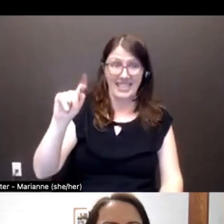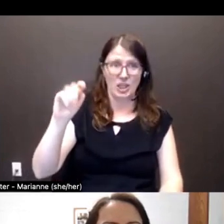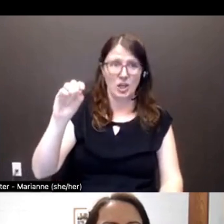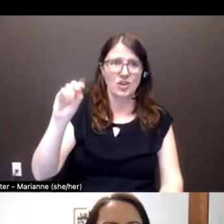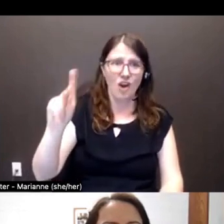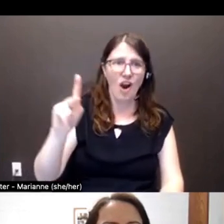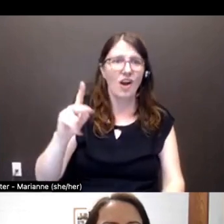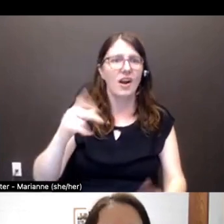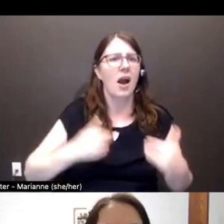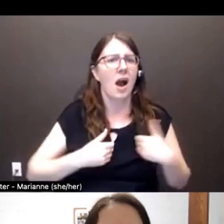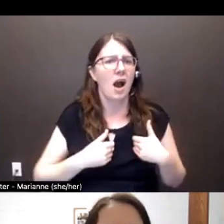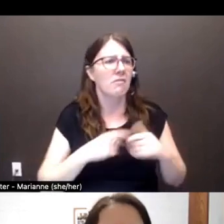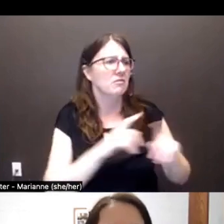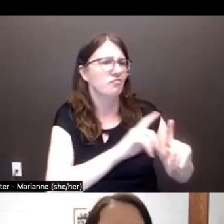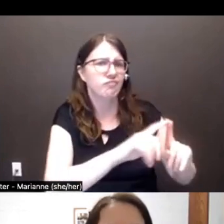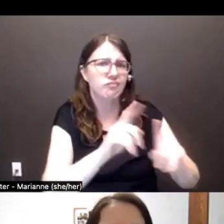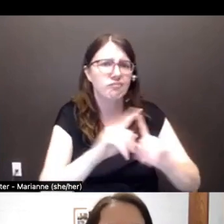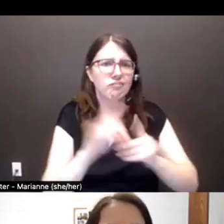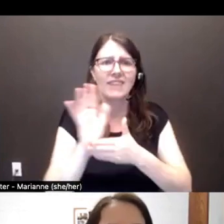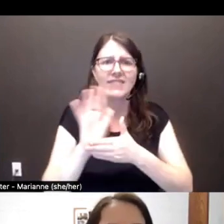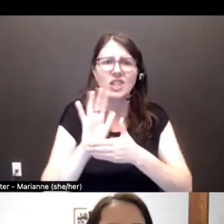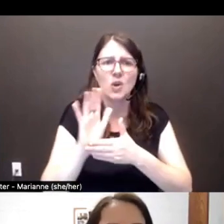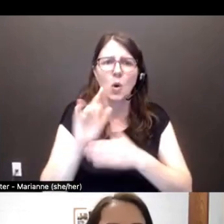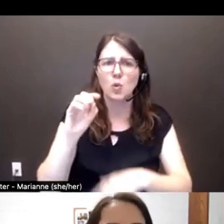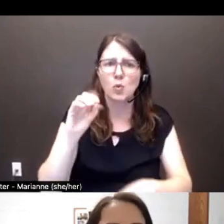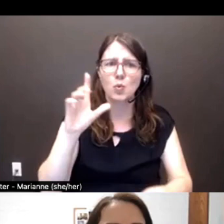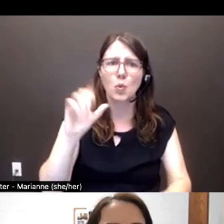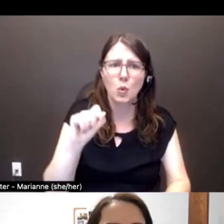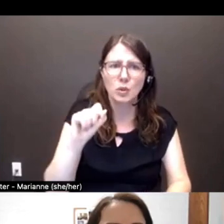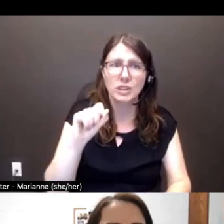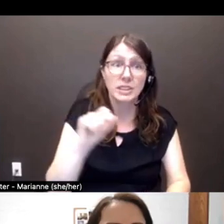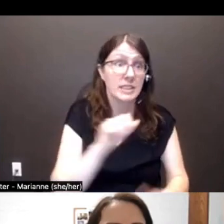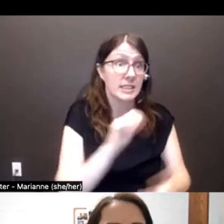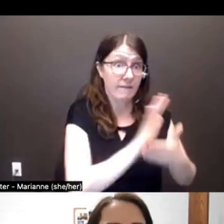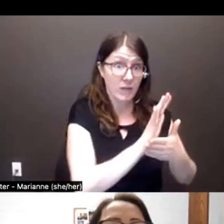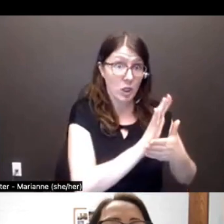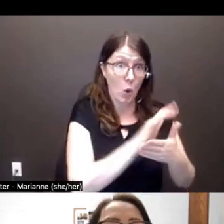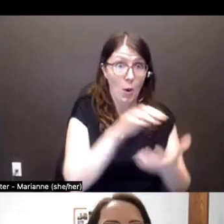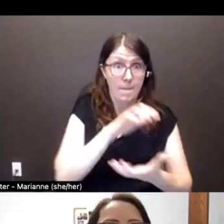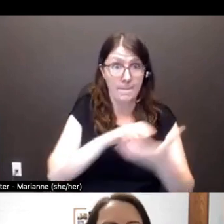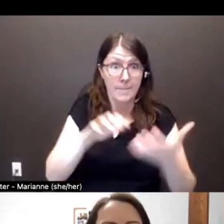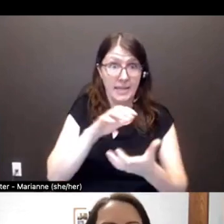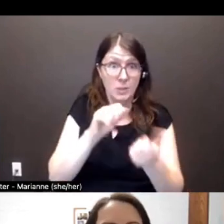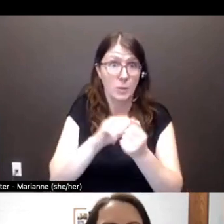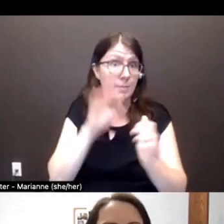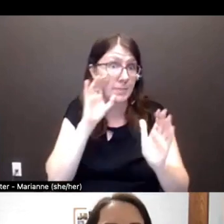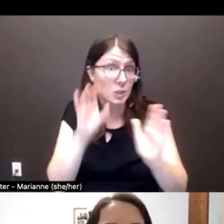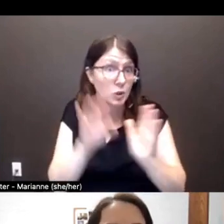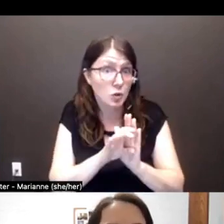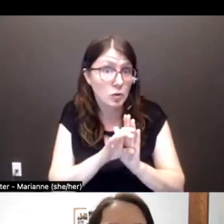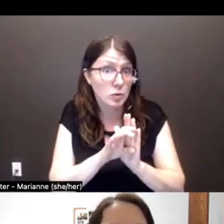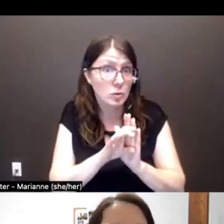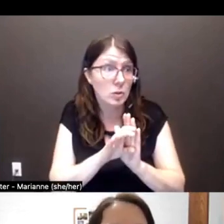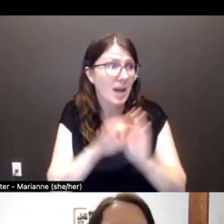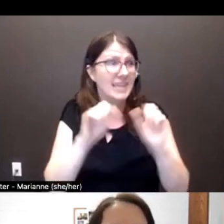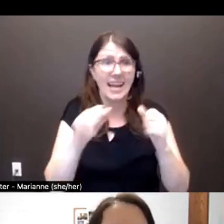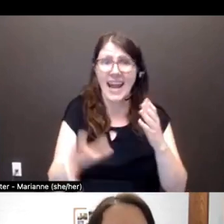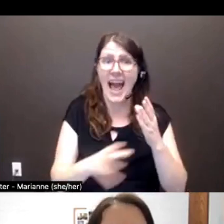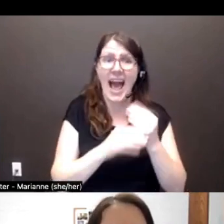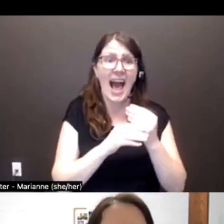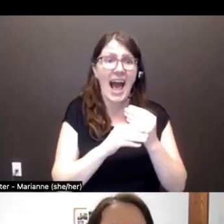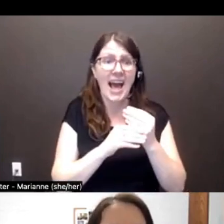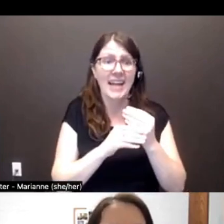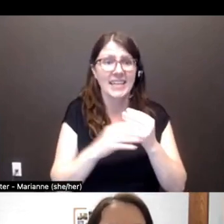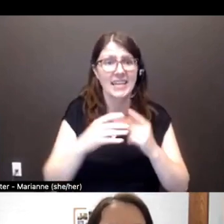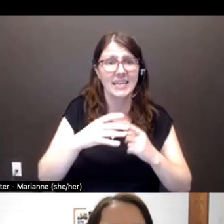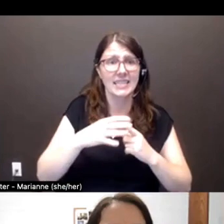you want to. You can actually combine videos with pictures, and you can even add closed captioning. So all that together is built